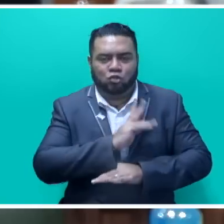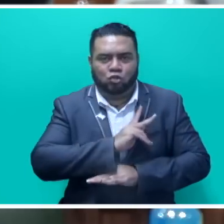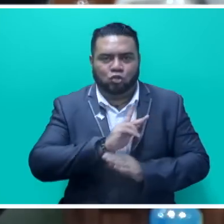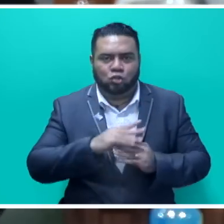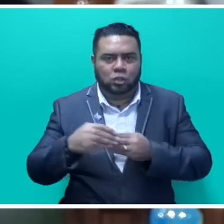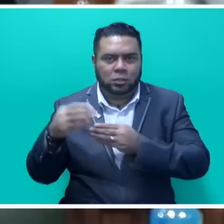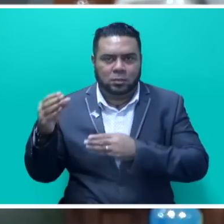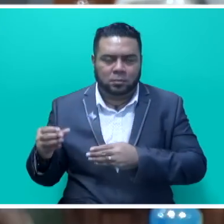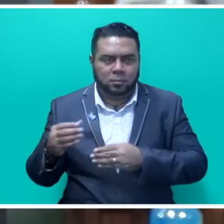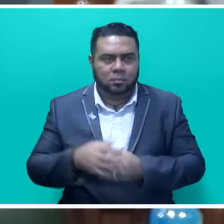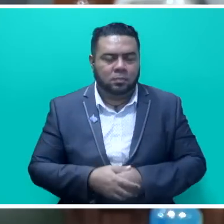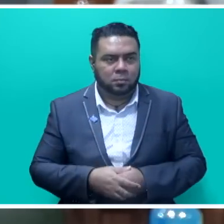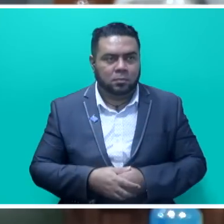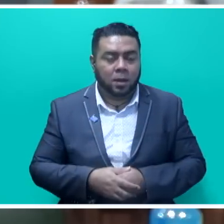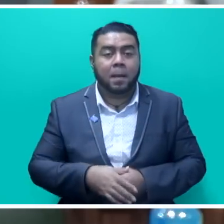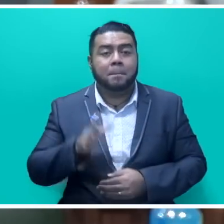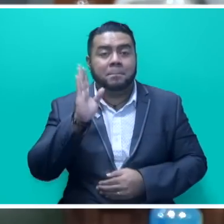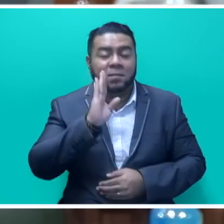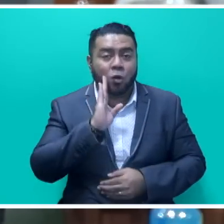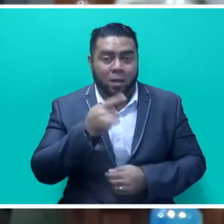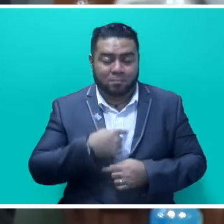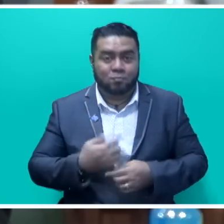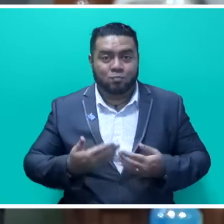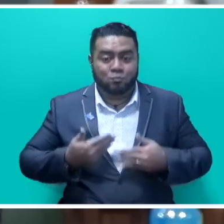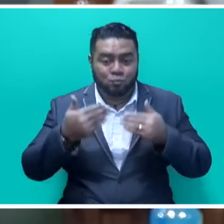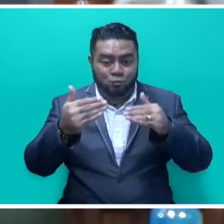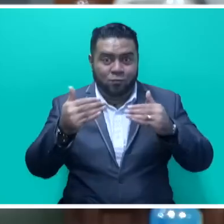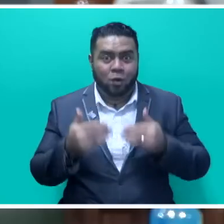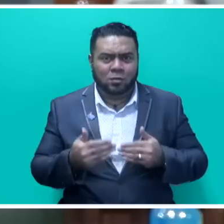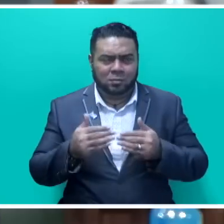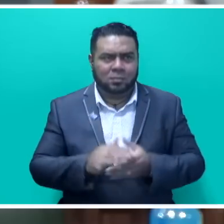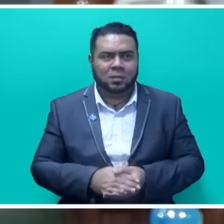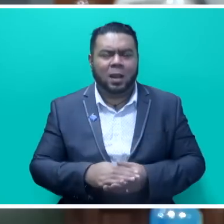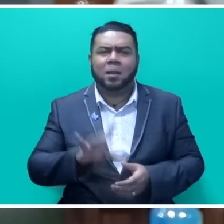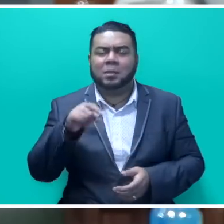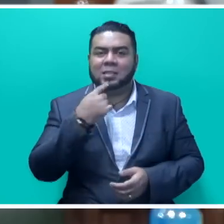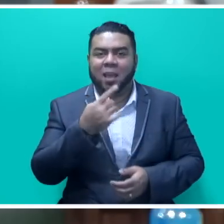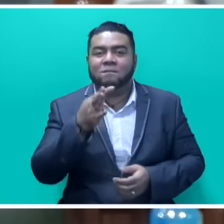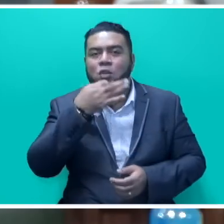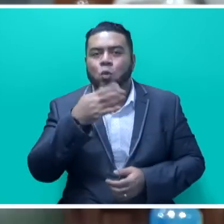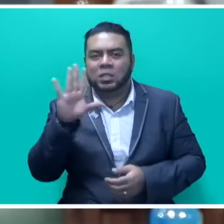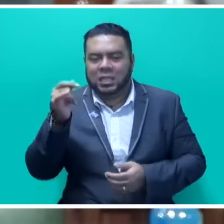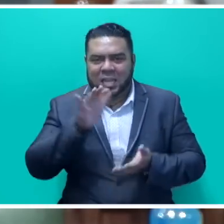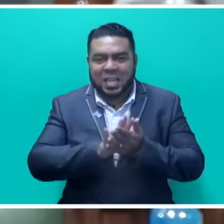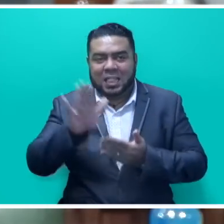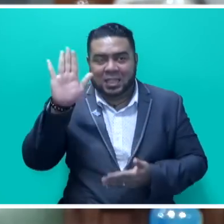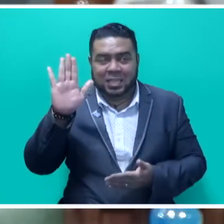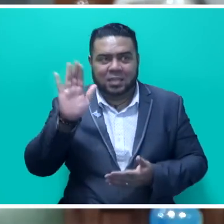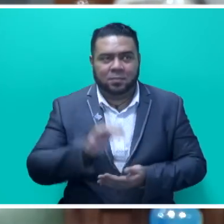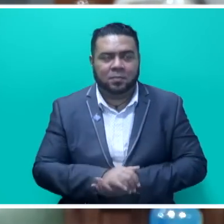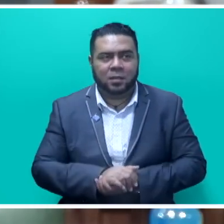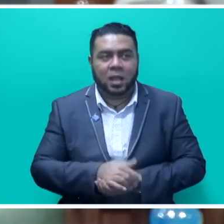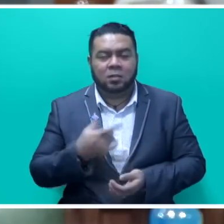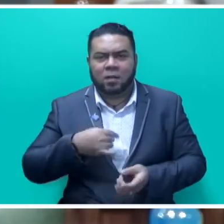Mr. Speaker, before I move on, let me say a few words in Hindi. And it is